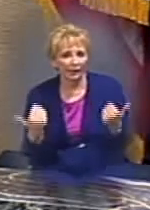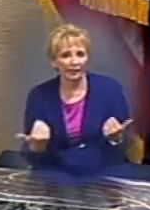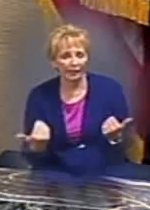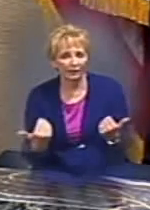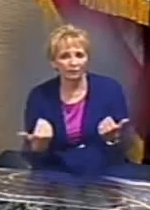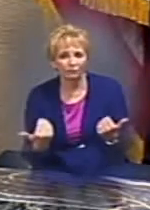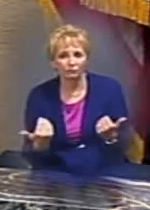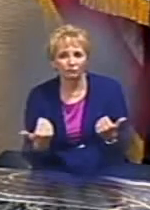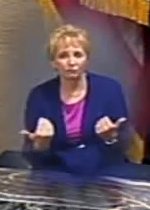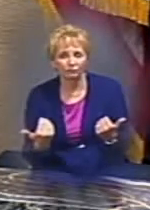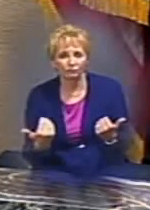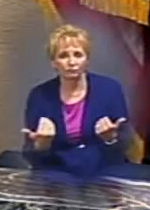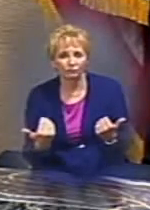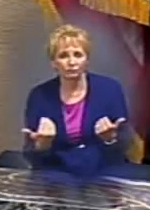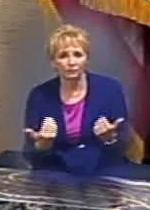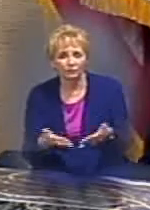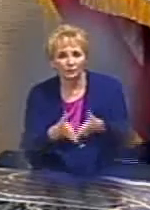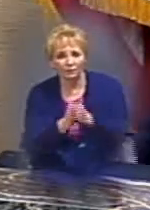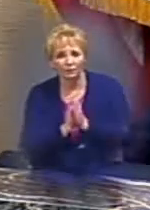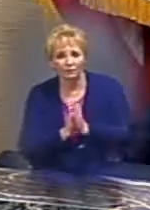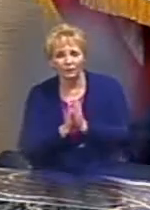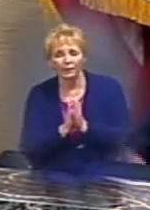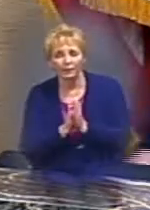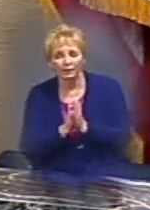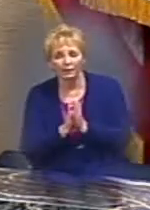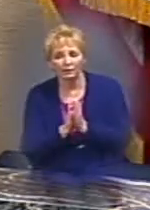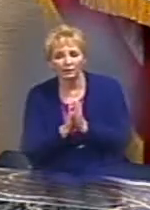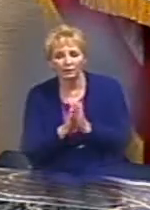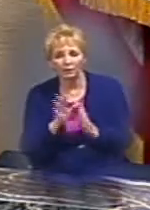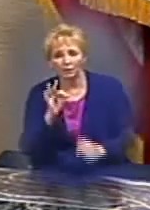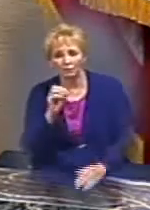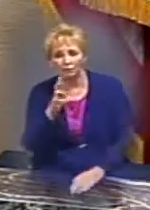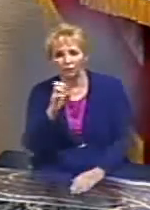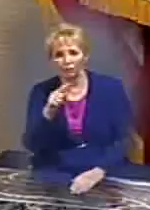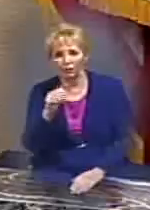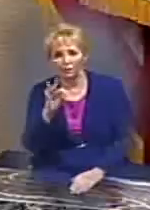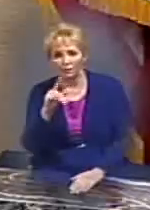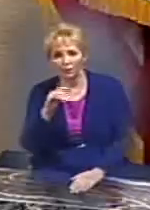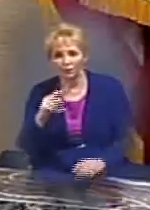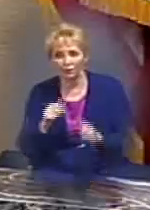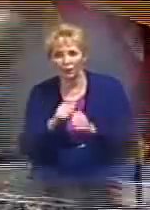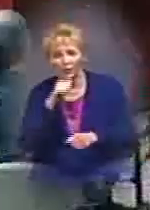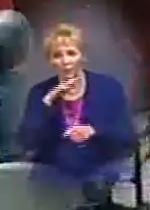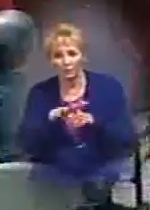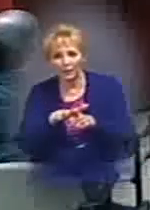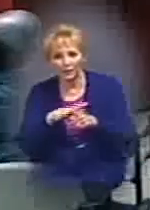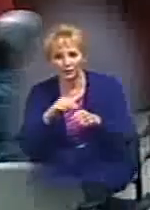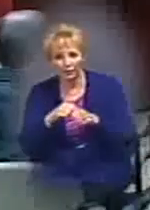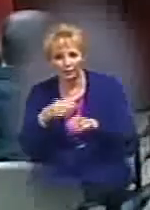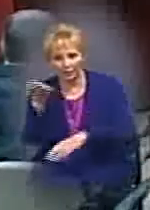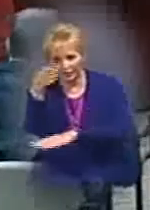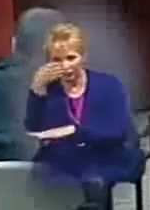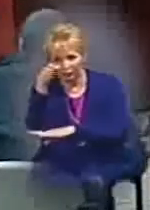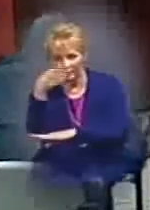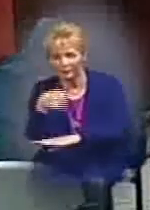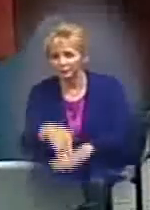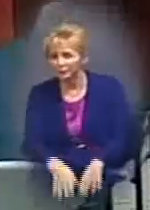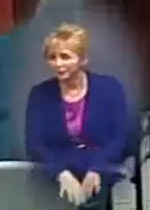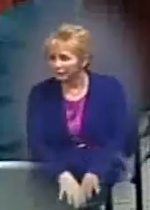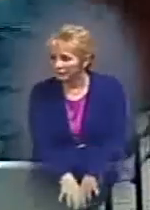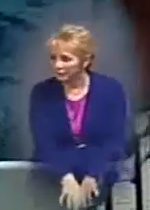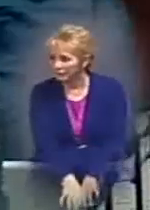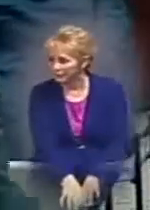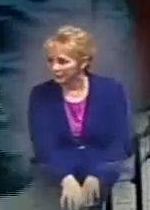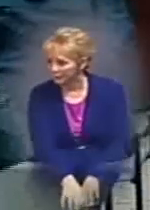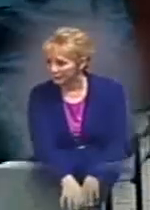to ask Forrest Fleming to lead us with our Pledge of Allegiance. Join me in the